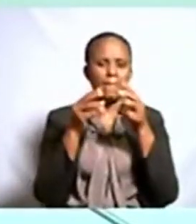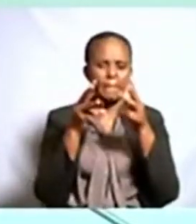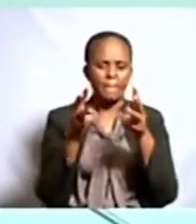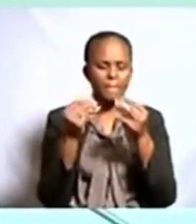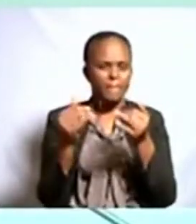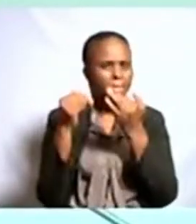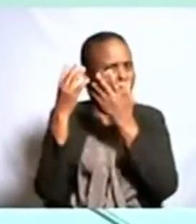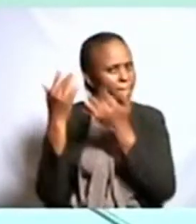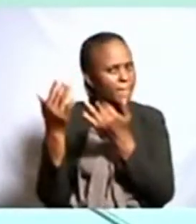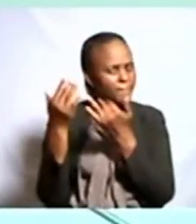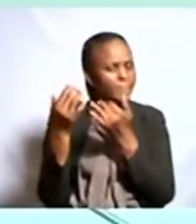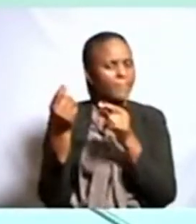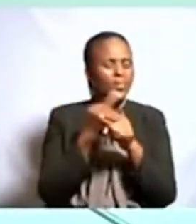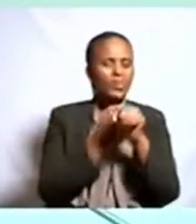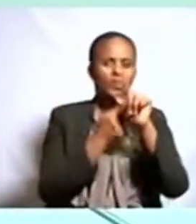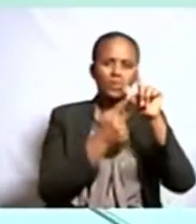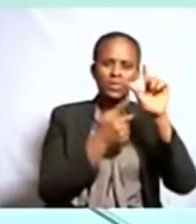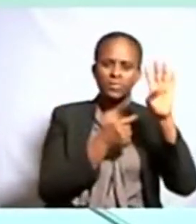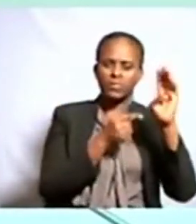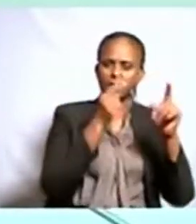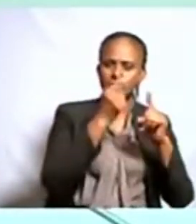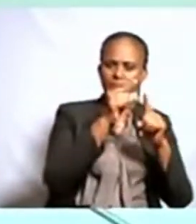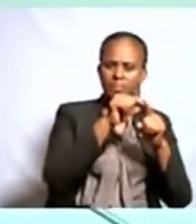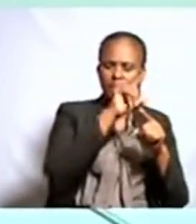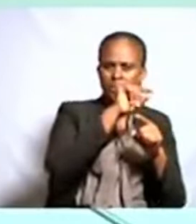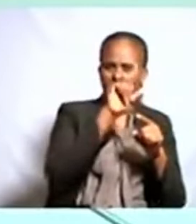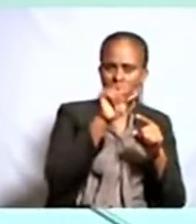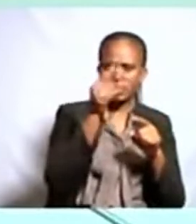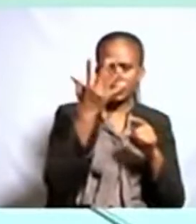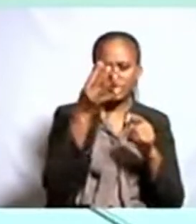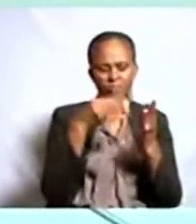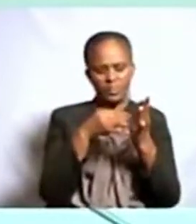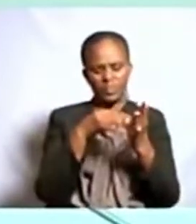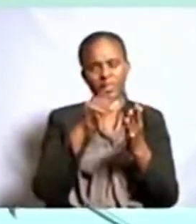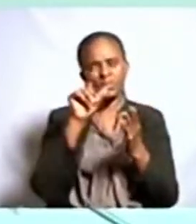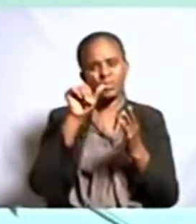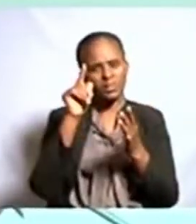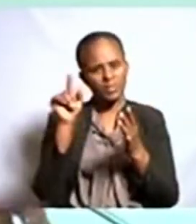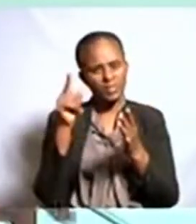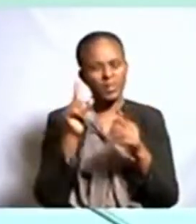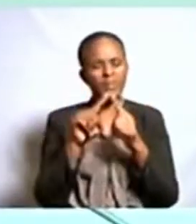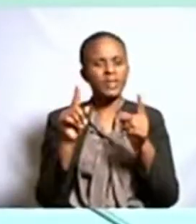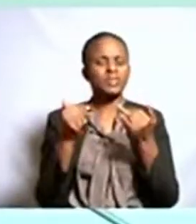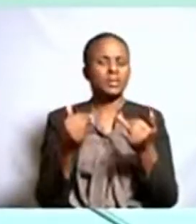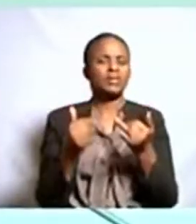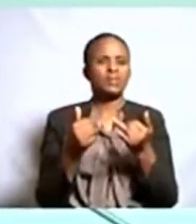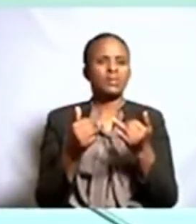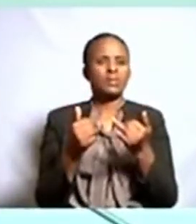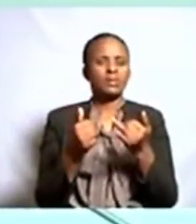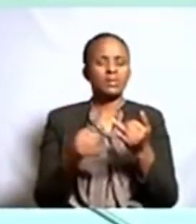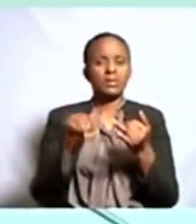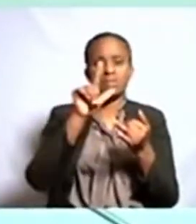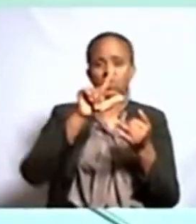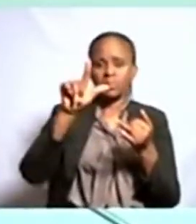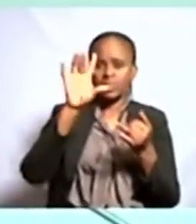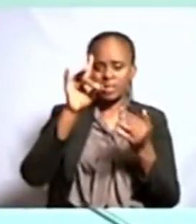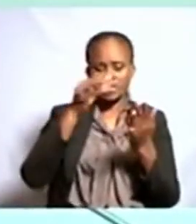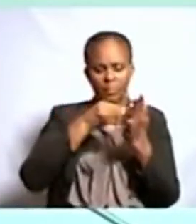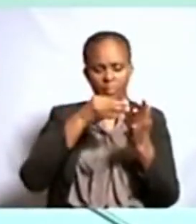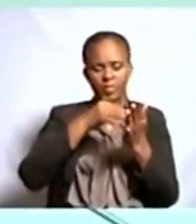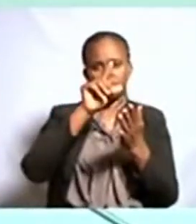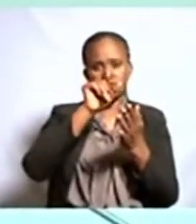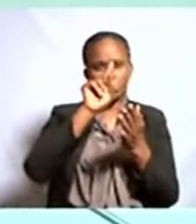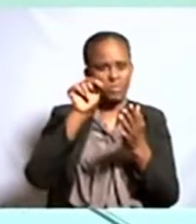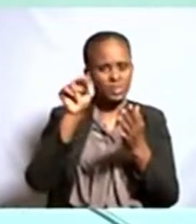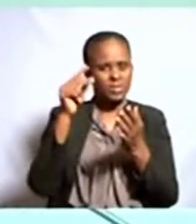to deliver between 24th December 2020 and 5th February 2021. However, as at 28th February 2022,